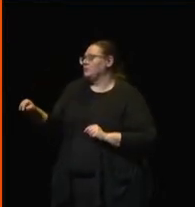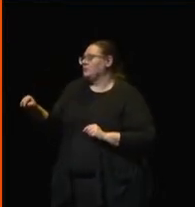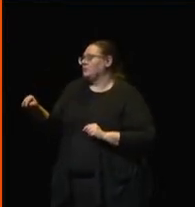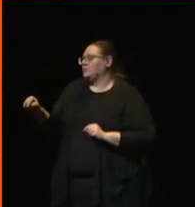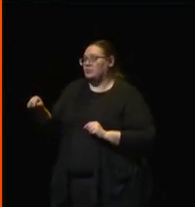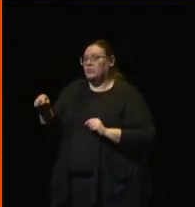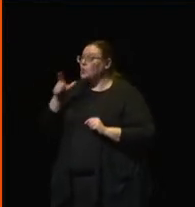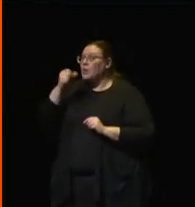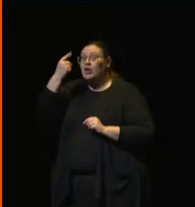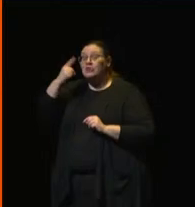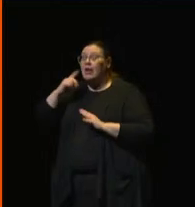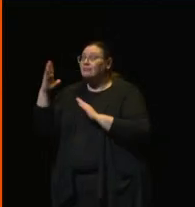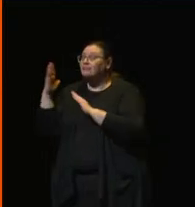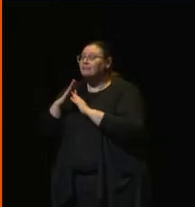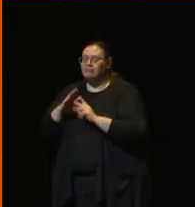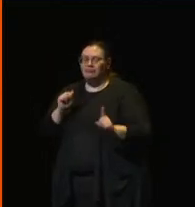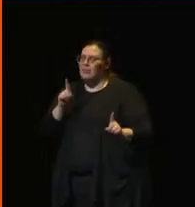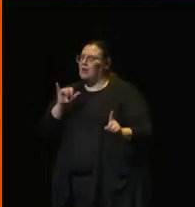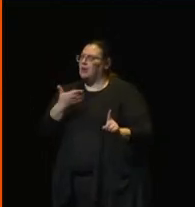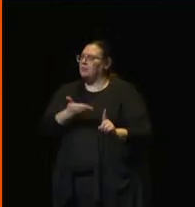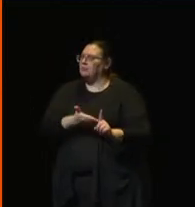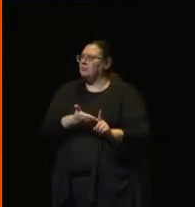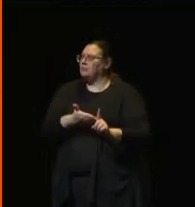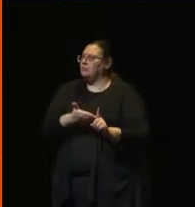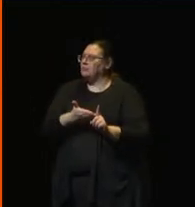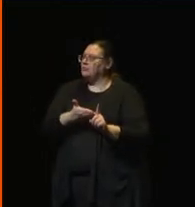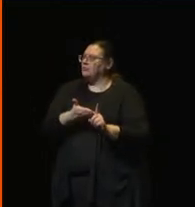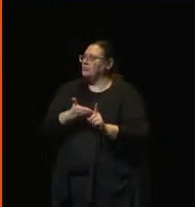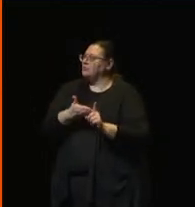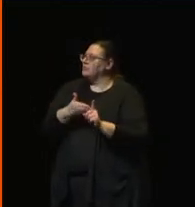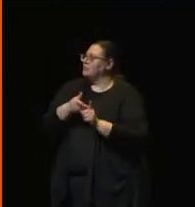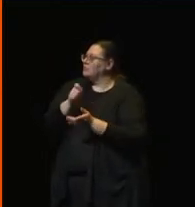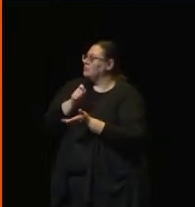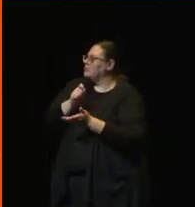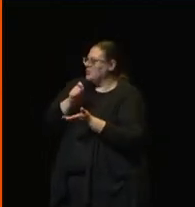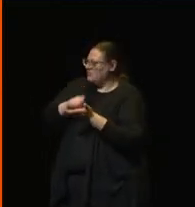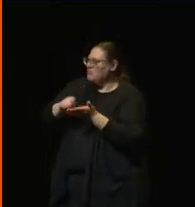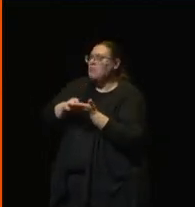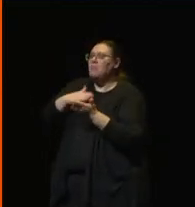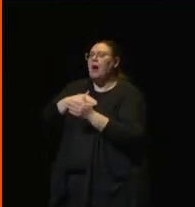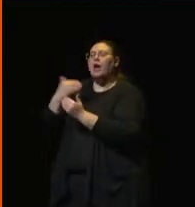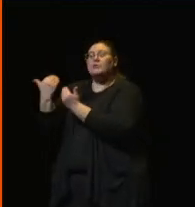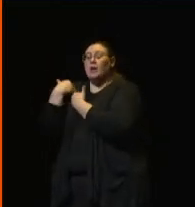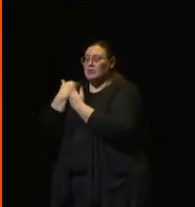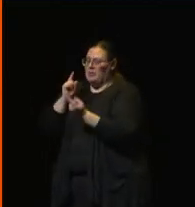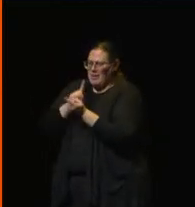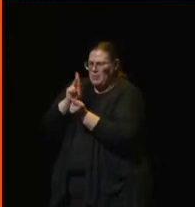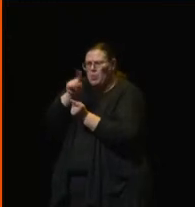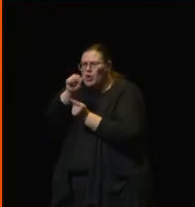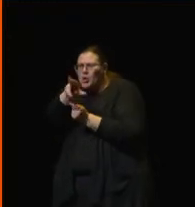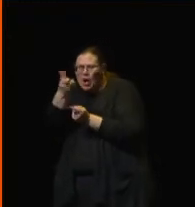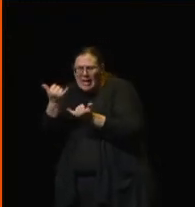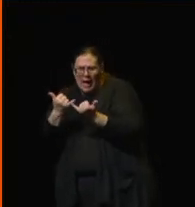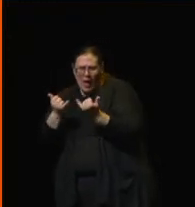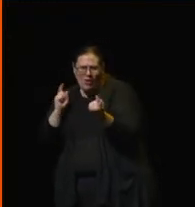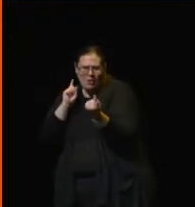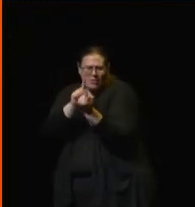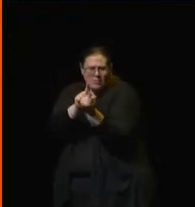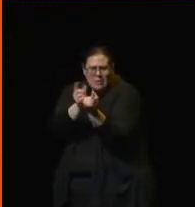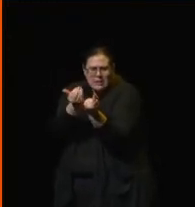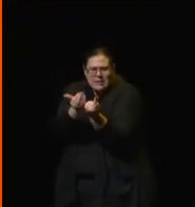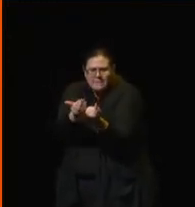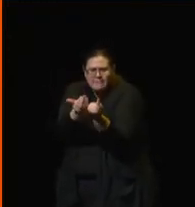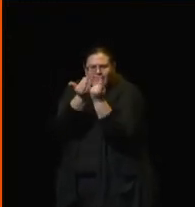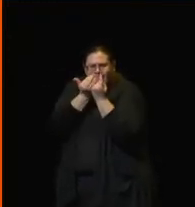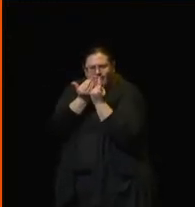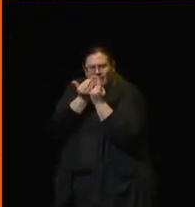Ady, who wrote that his job was to meet people where they are, bring them into a shared space, and move